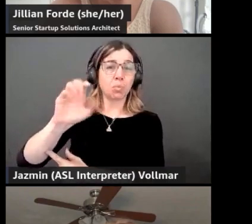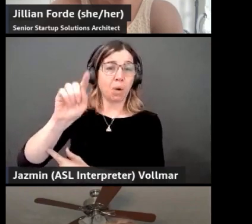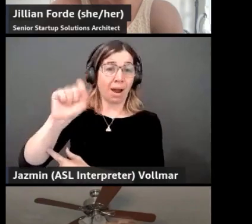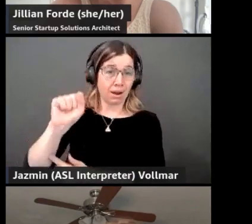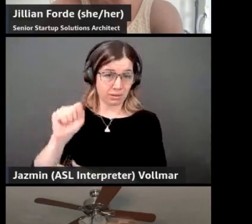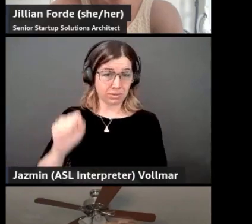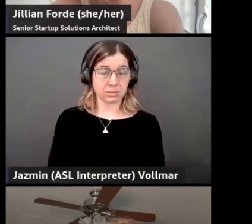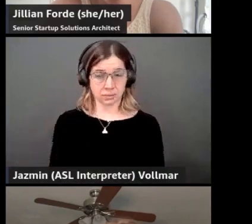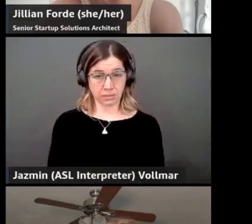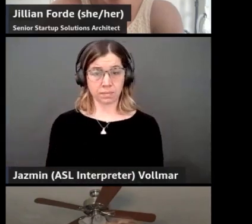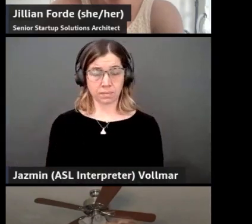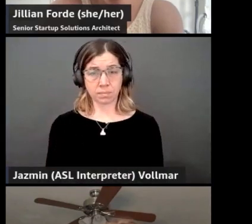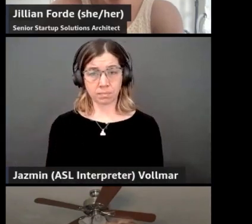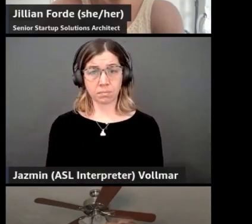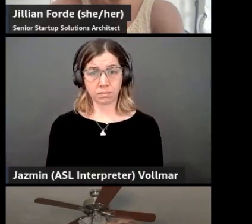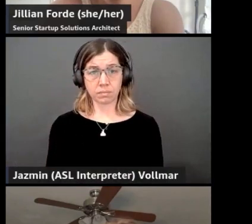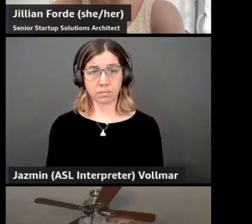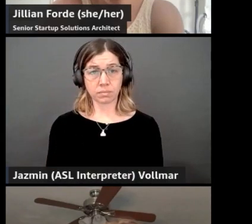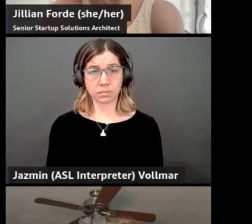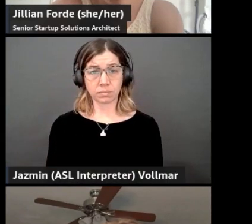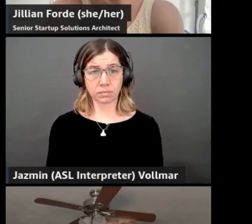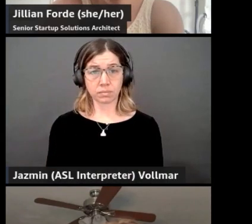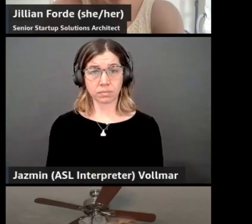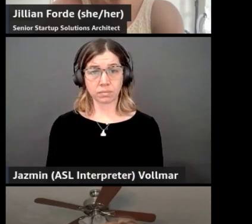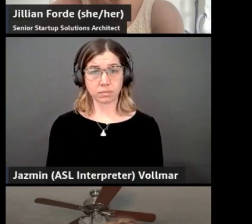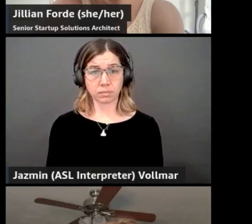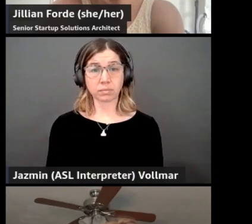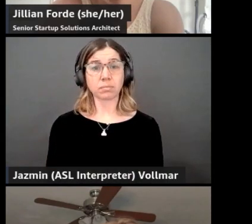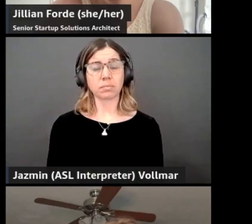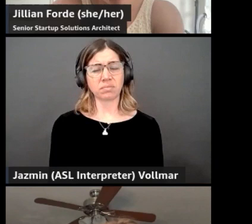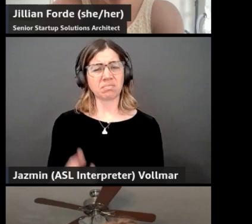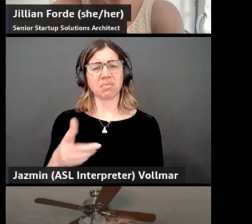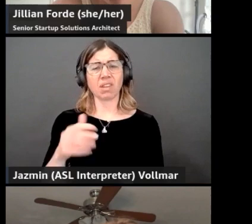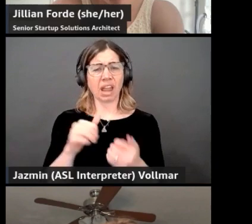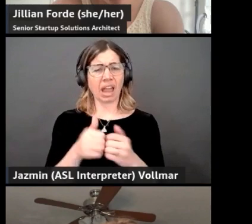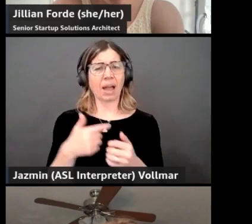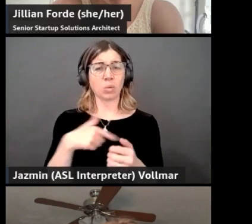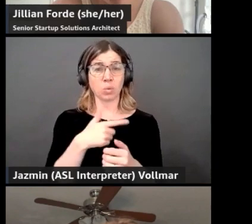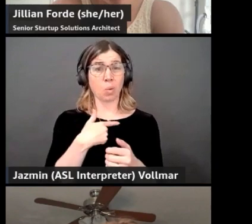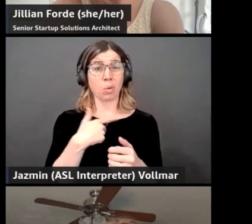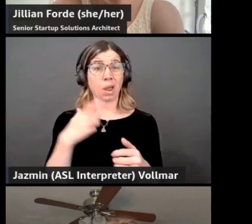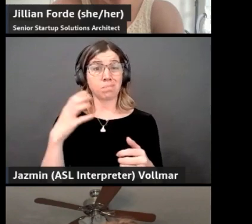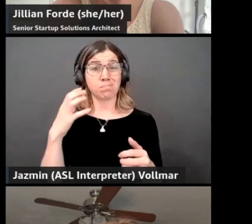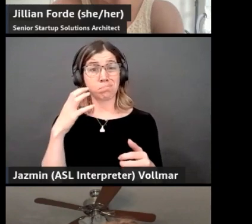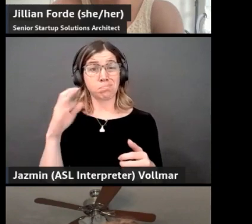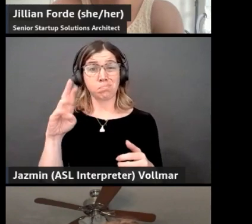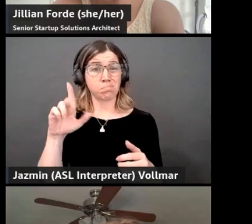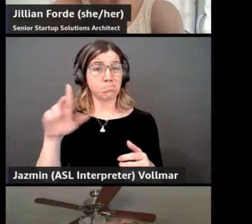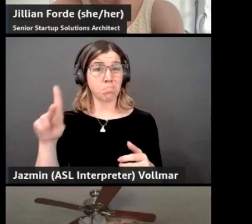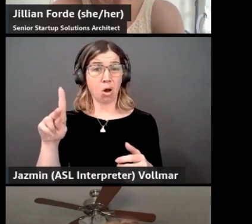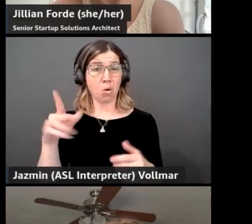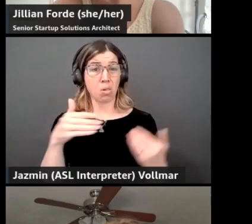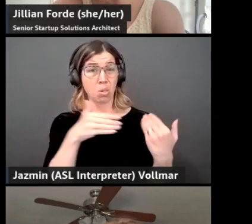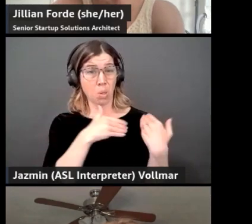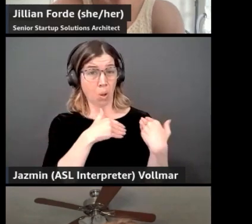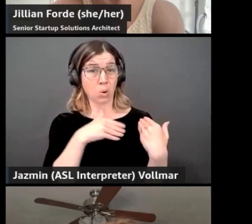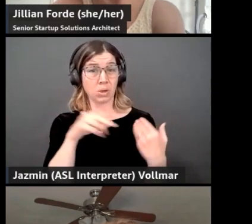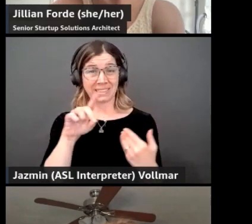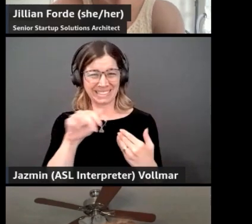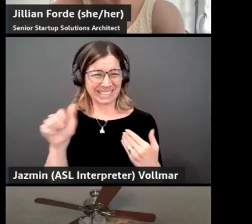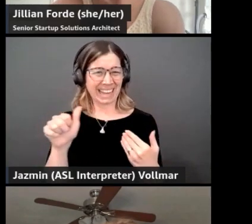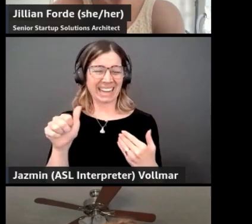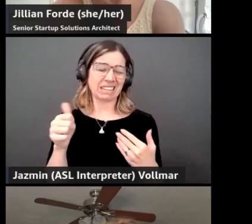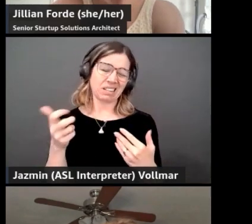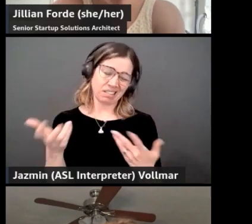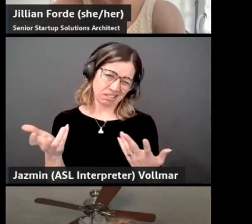at this, they're going to see that the way that we're bulk loading the data is actually fairly naive. We're looping over a bunch of insert statements.